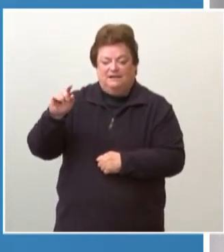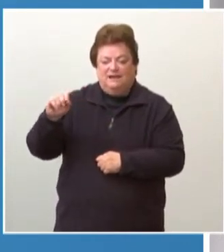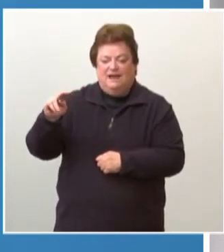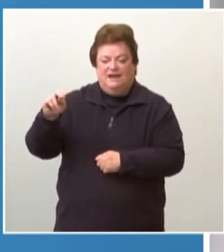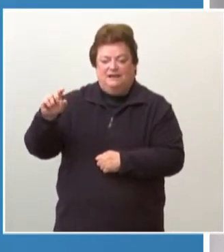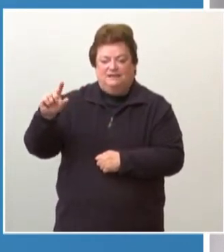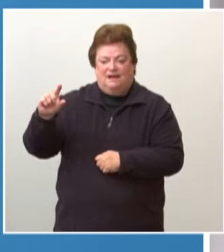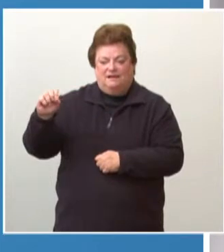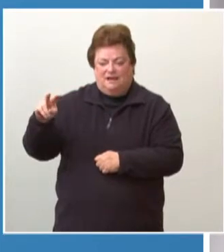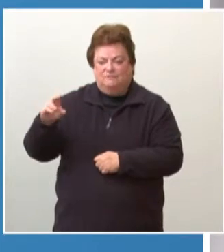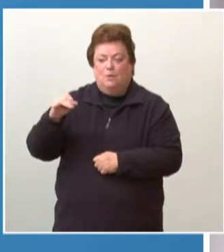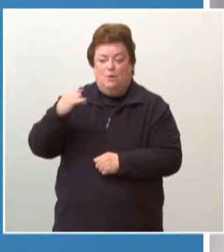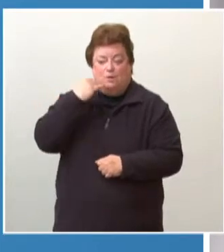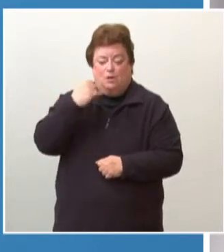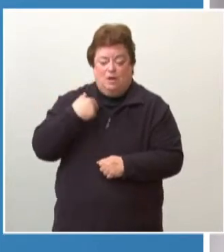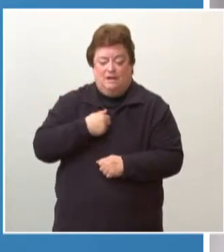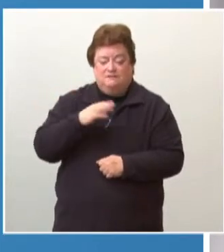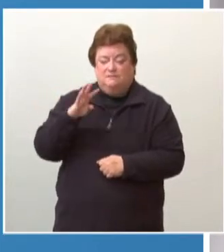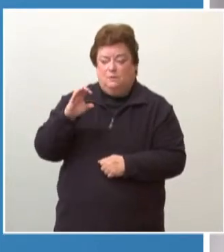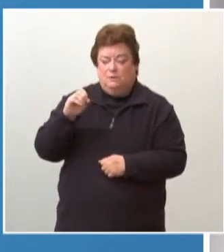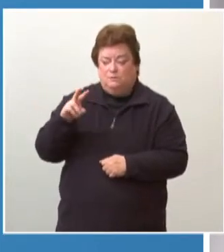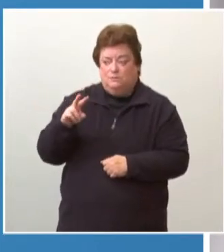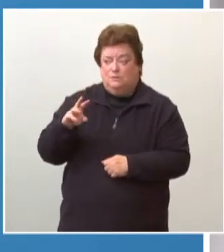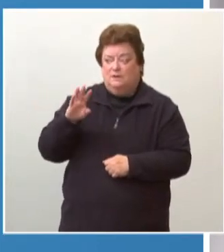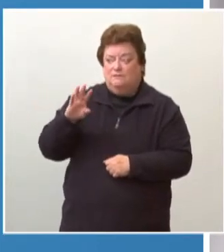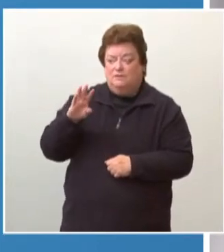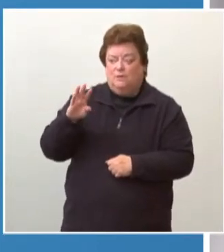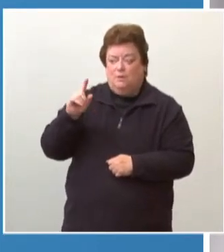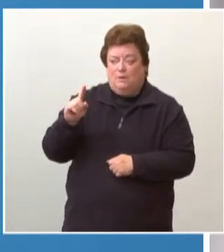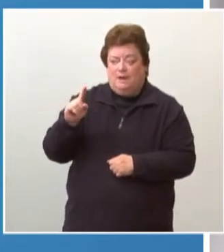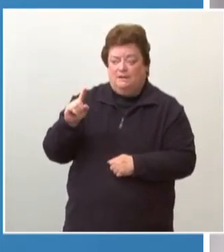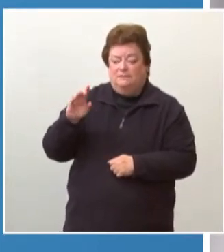covid19.lincoln.ne.gov or by calling us at